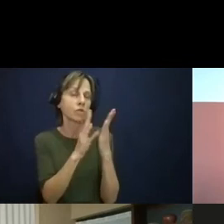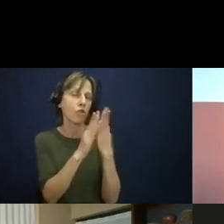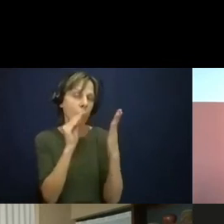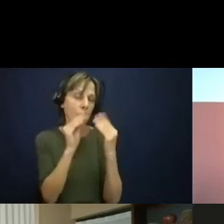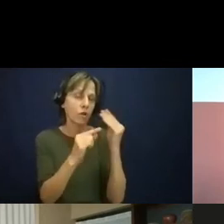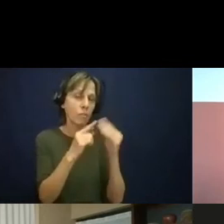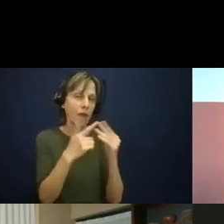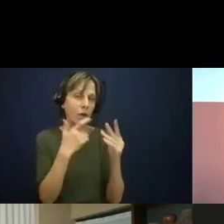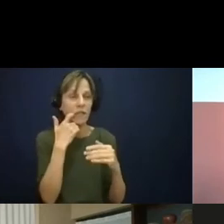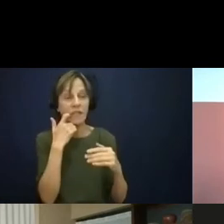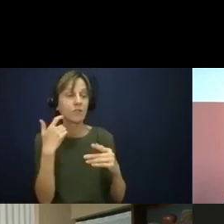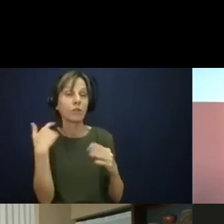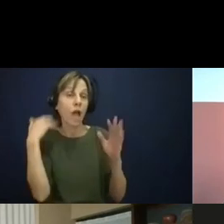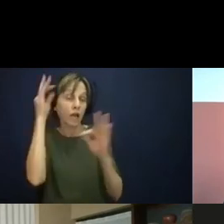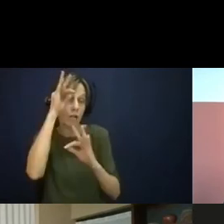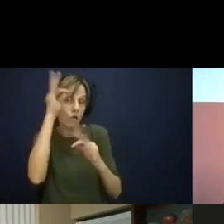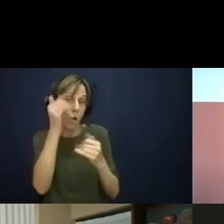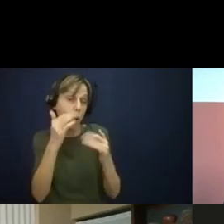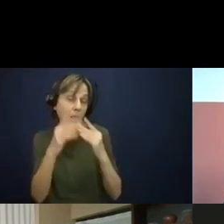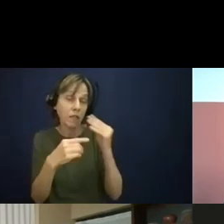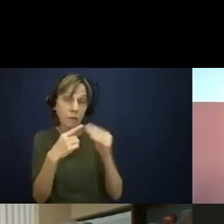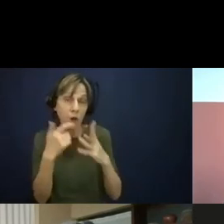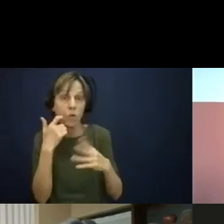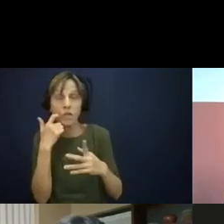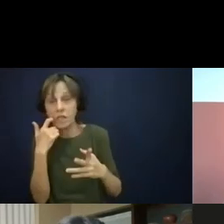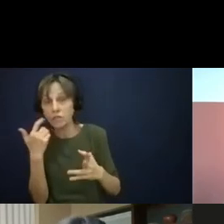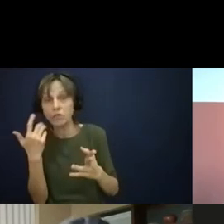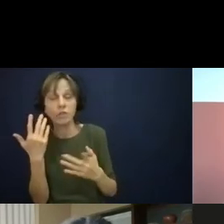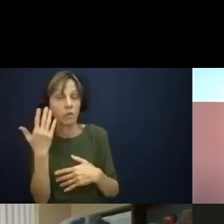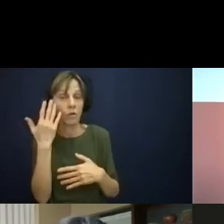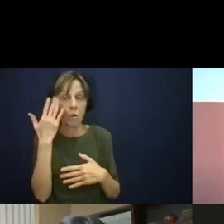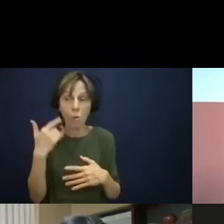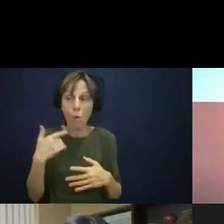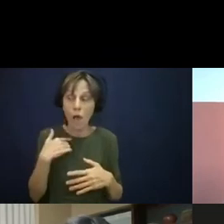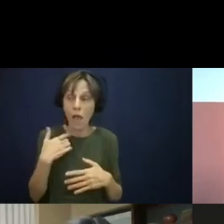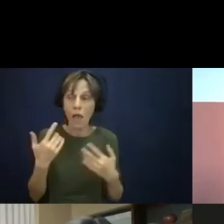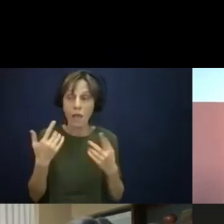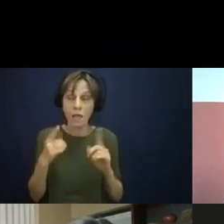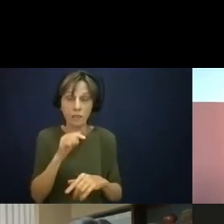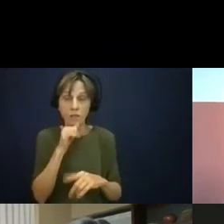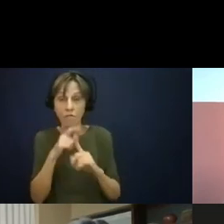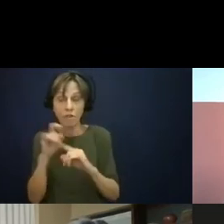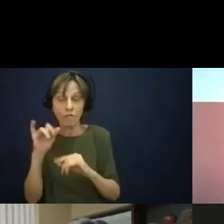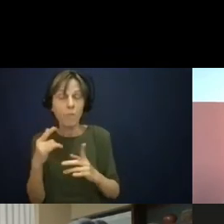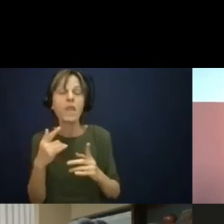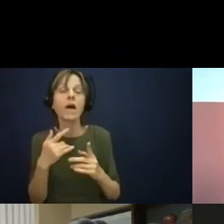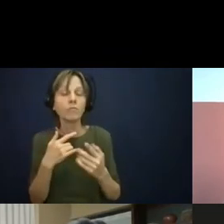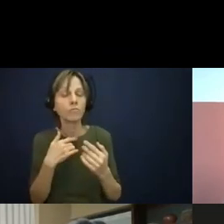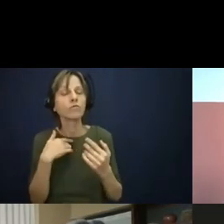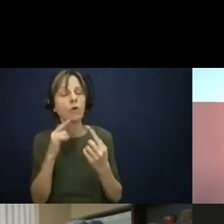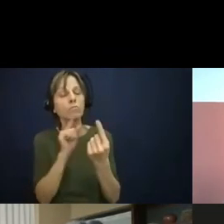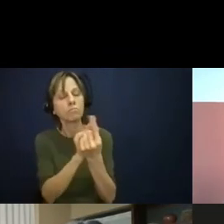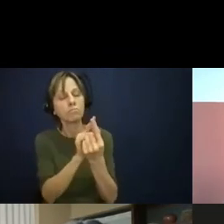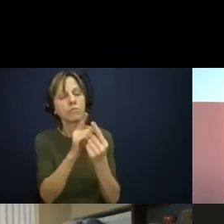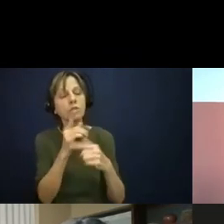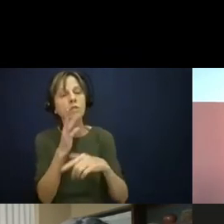what I suffer from, why, none of that. So I connected with a drug counselor and he was explaining all that. I did the